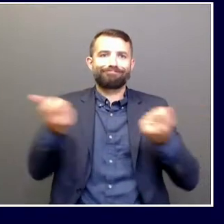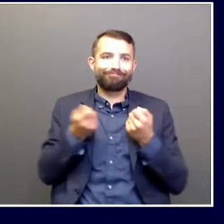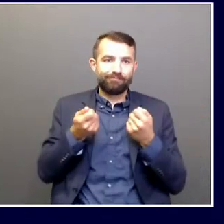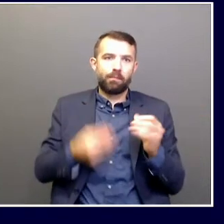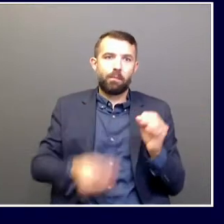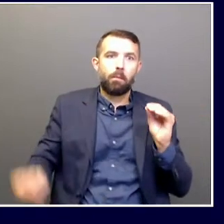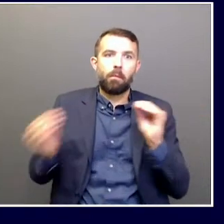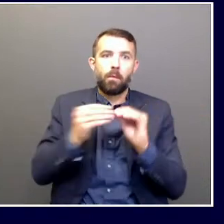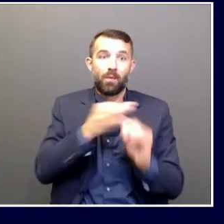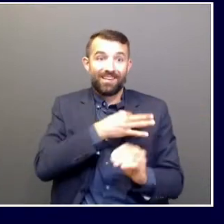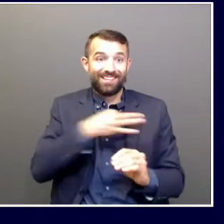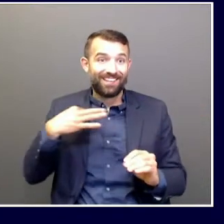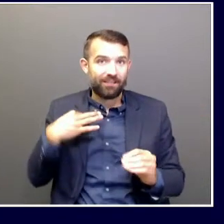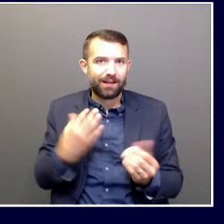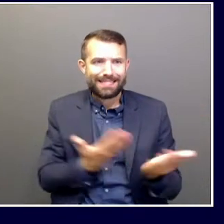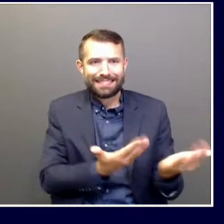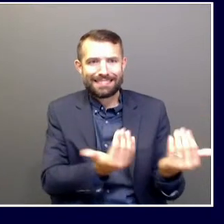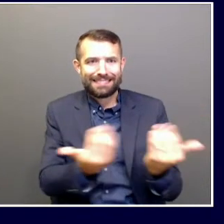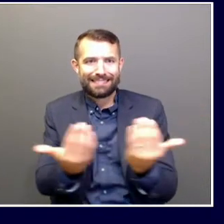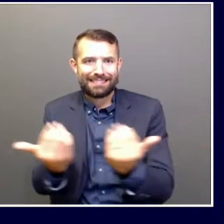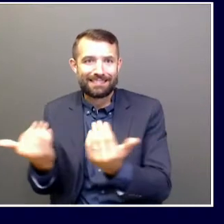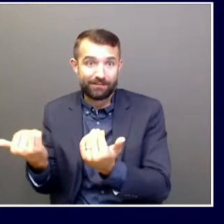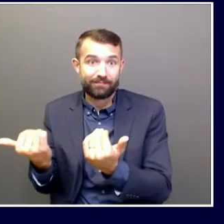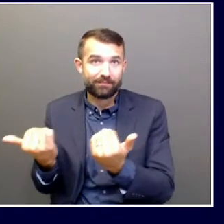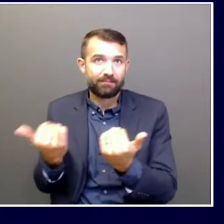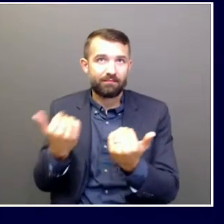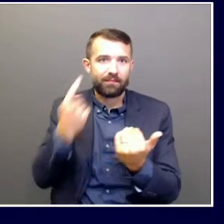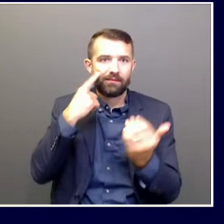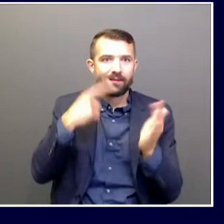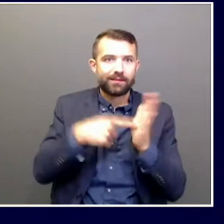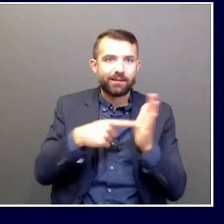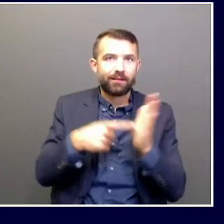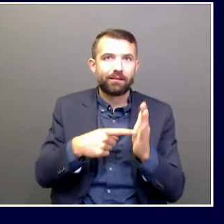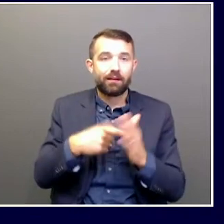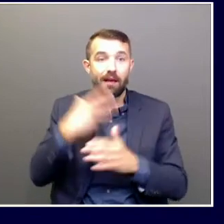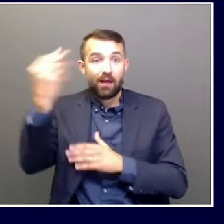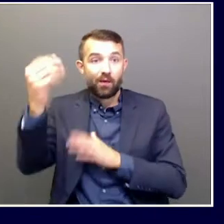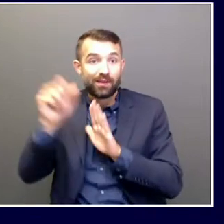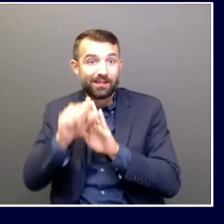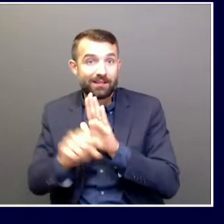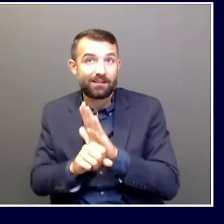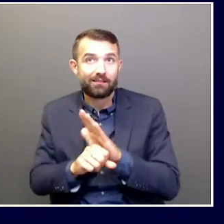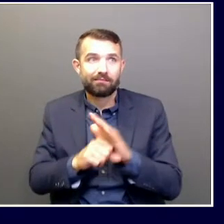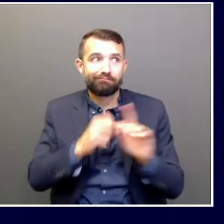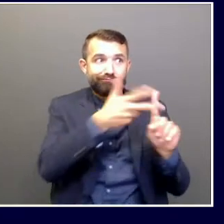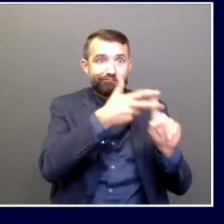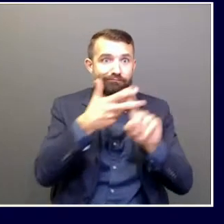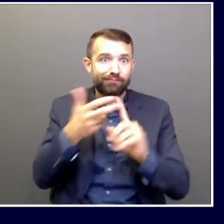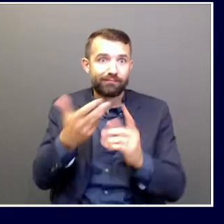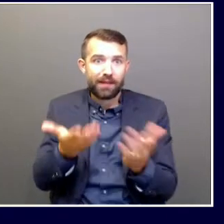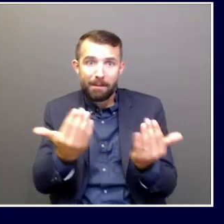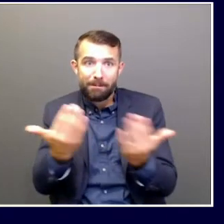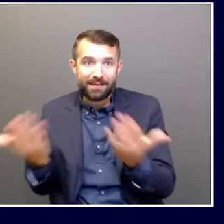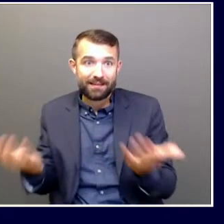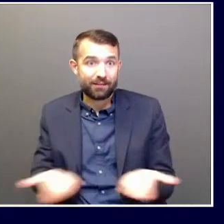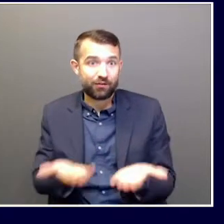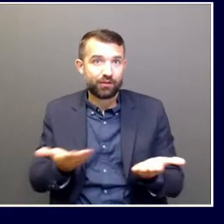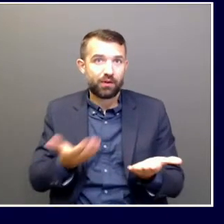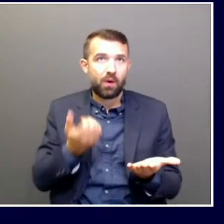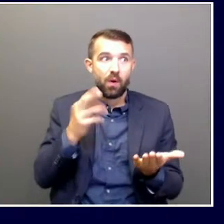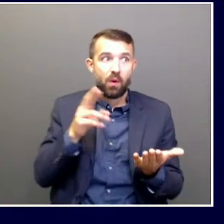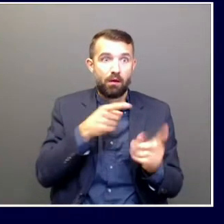have? I'm thinking about, them asking to recruit staff out of state, or like asking if states can send other people to help